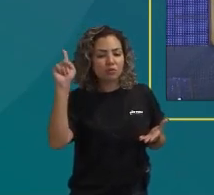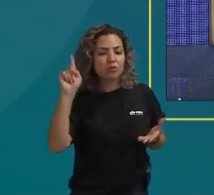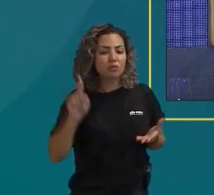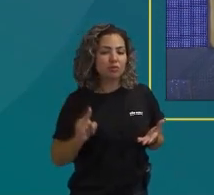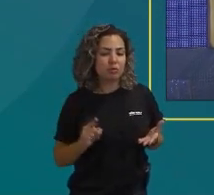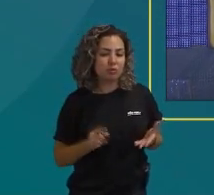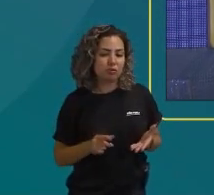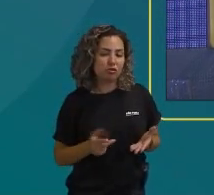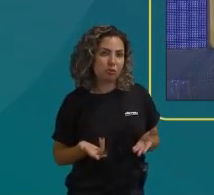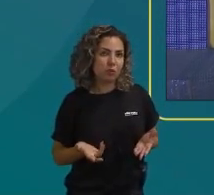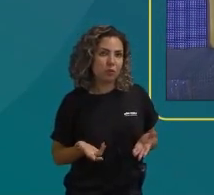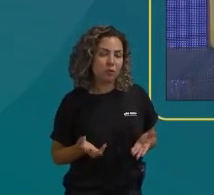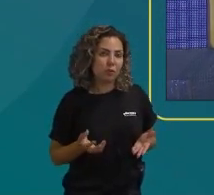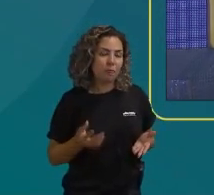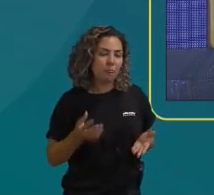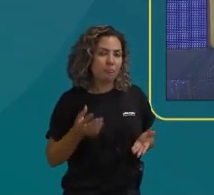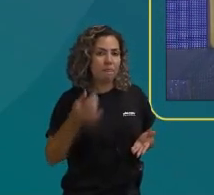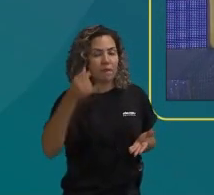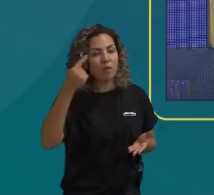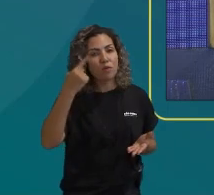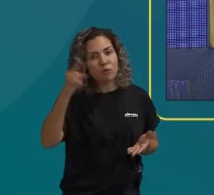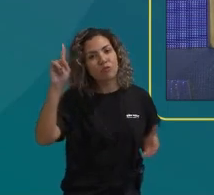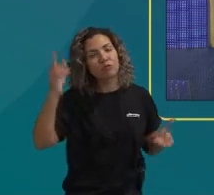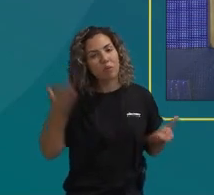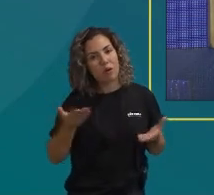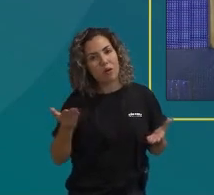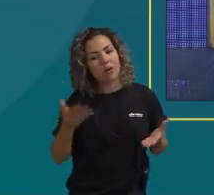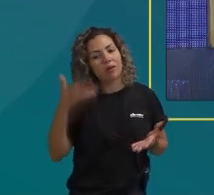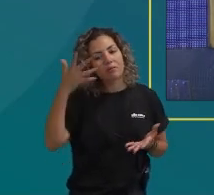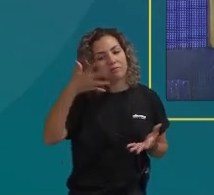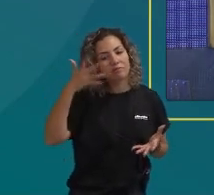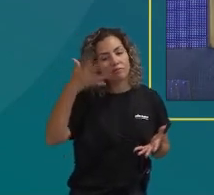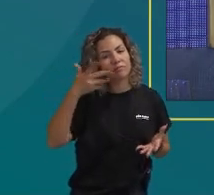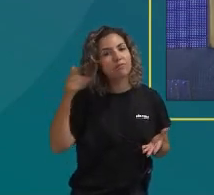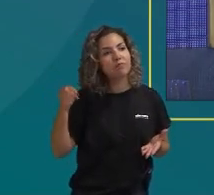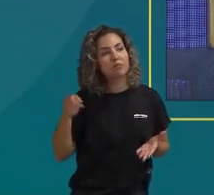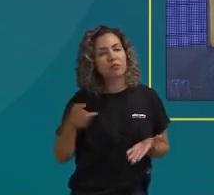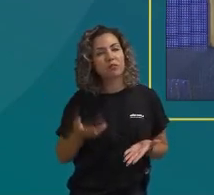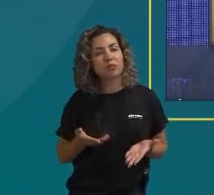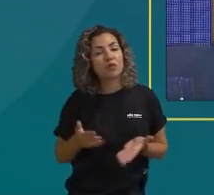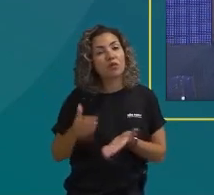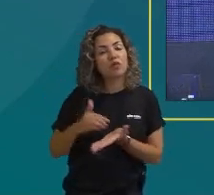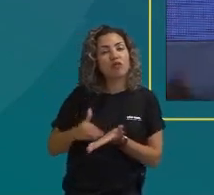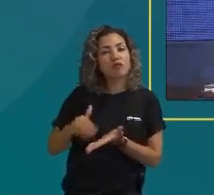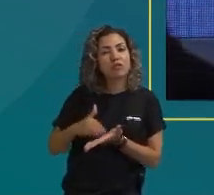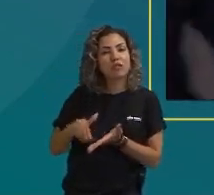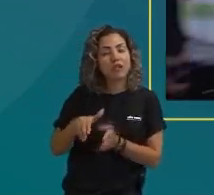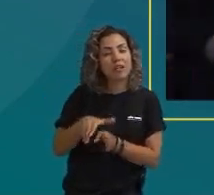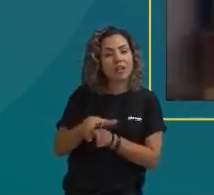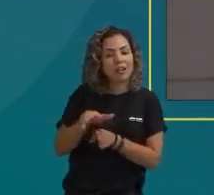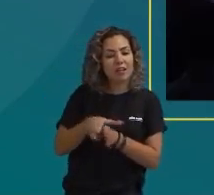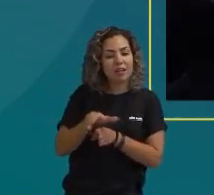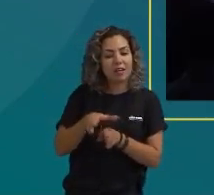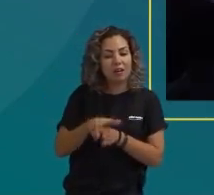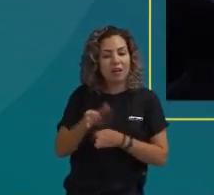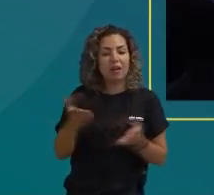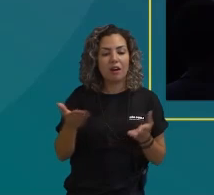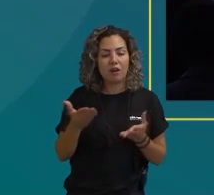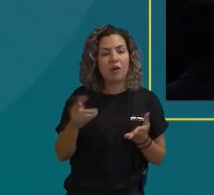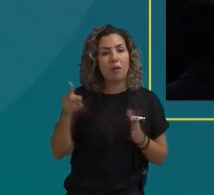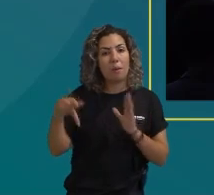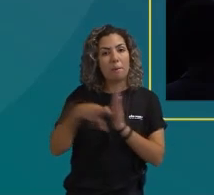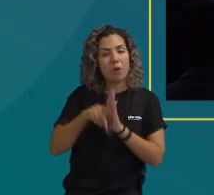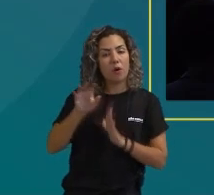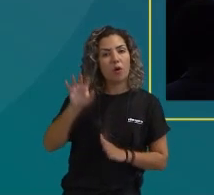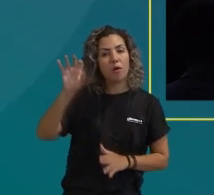Councillor Alejandro Bravo from Toronto, please share your message with us. Thank you. Is it